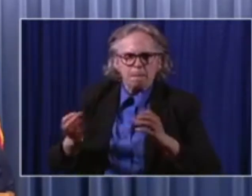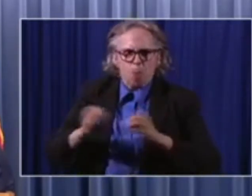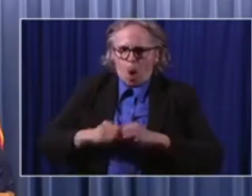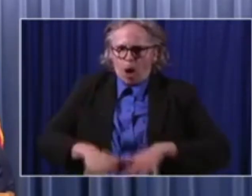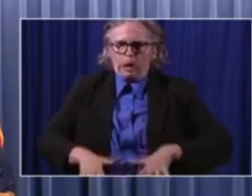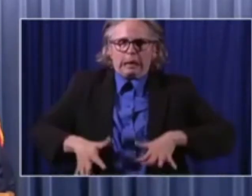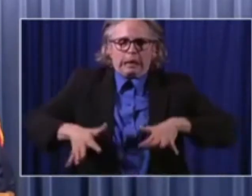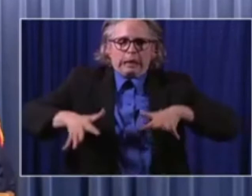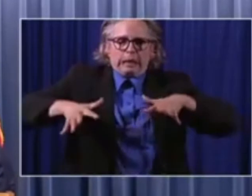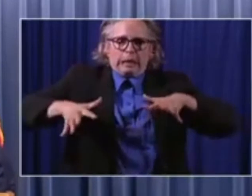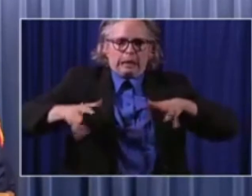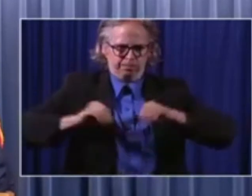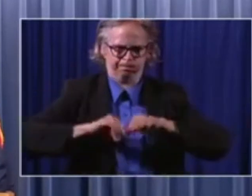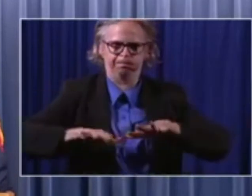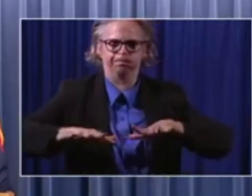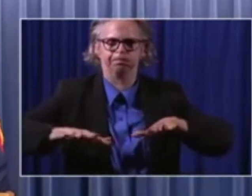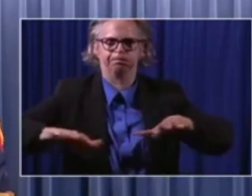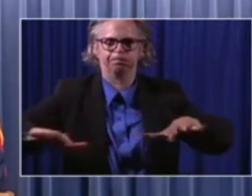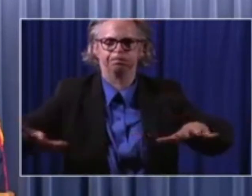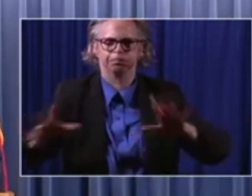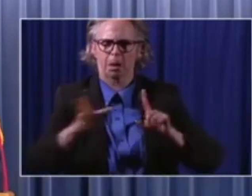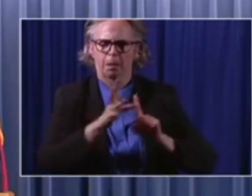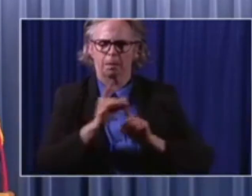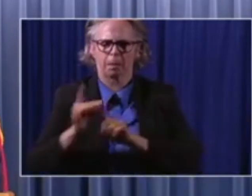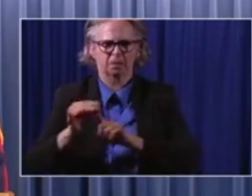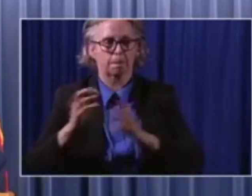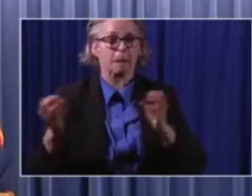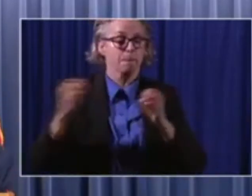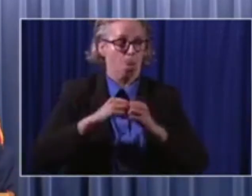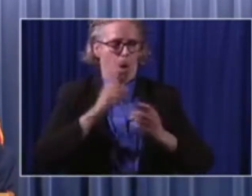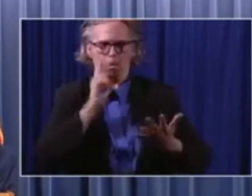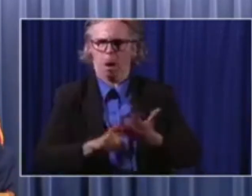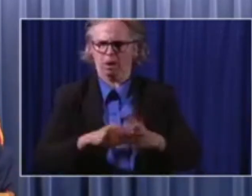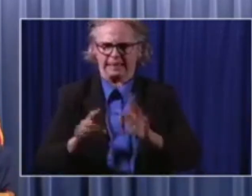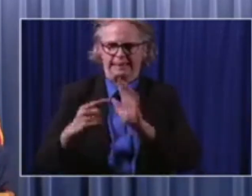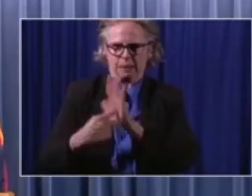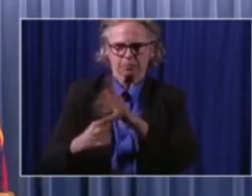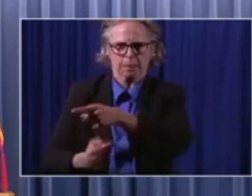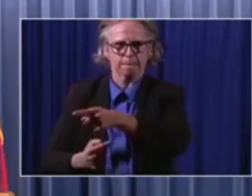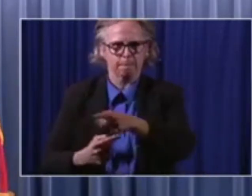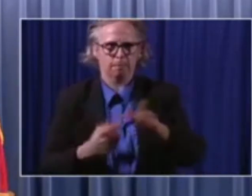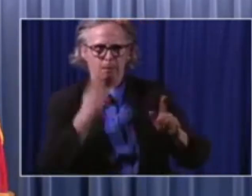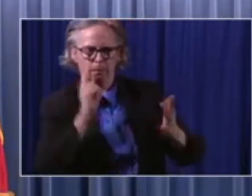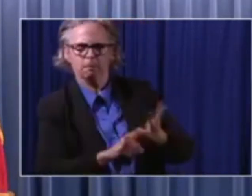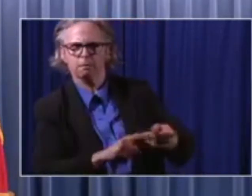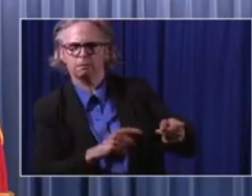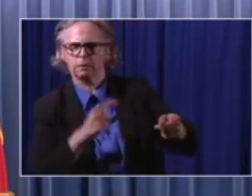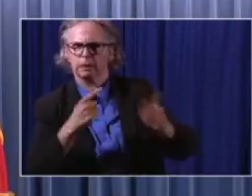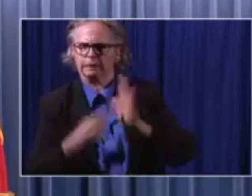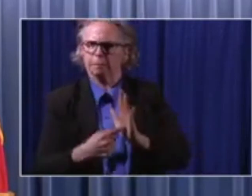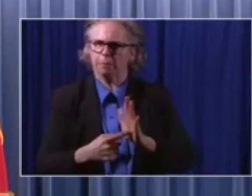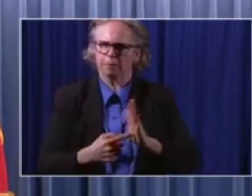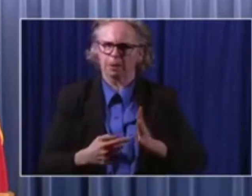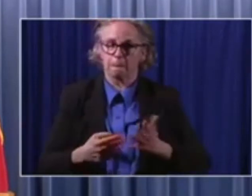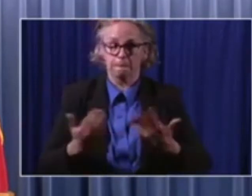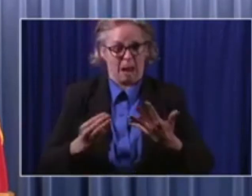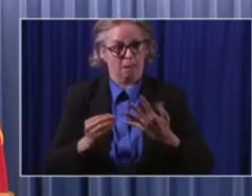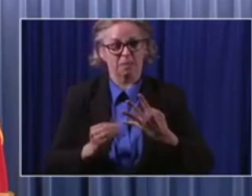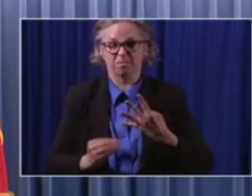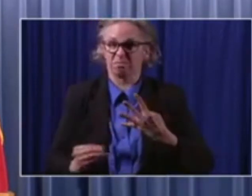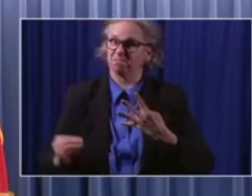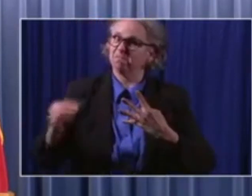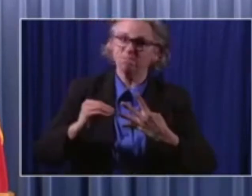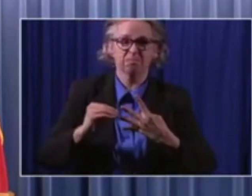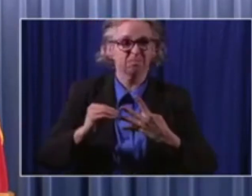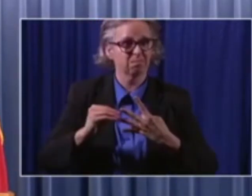of individuals saying they have symptoms of COVID. It may flag because suddenly what used to be a